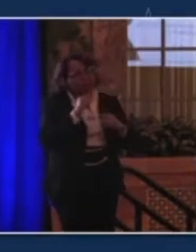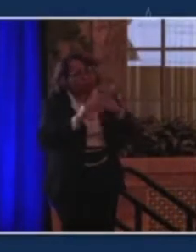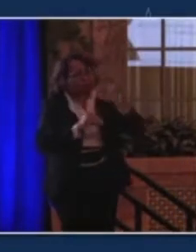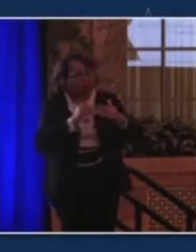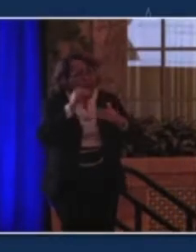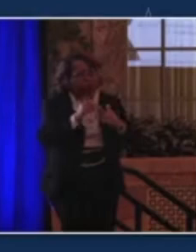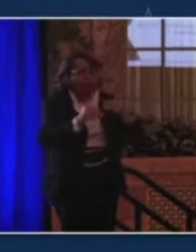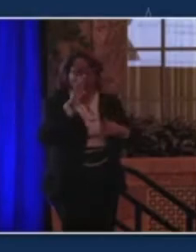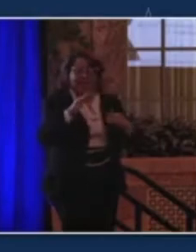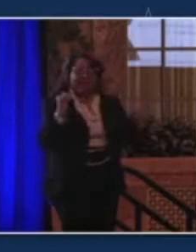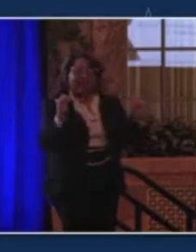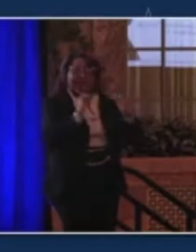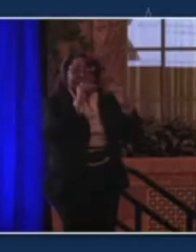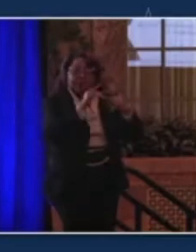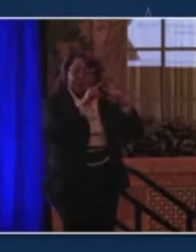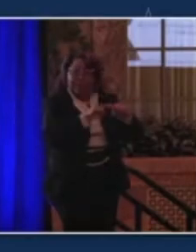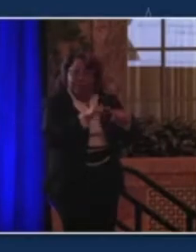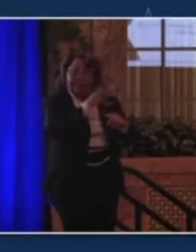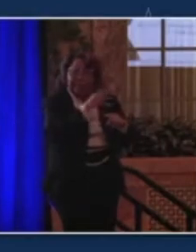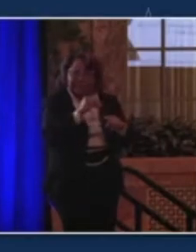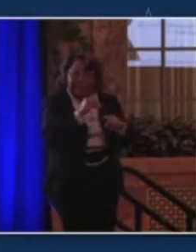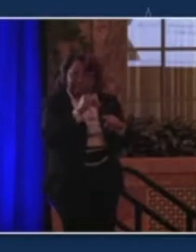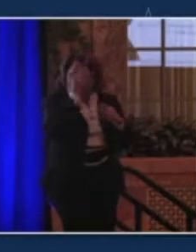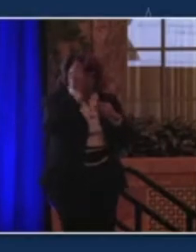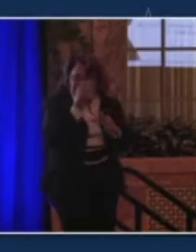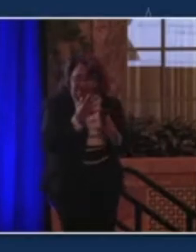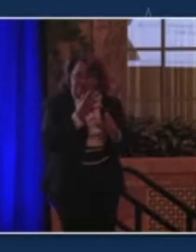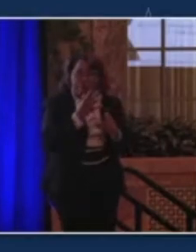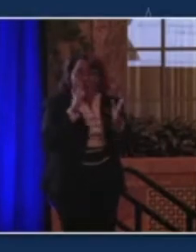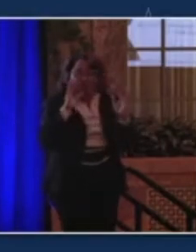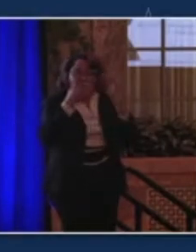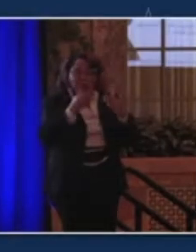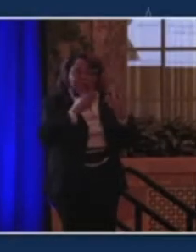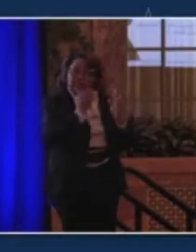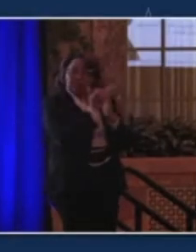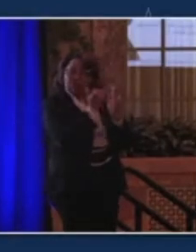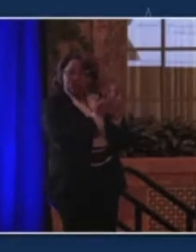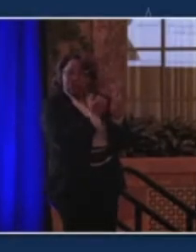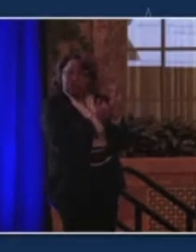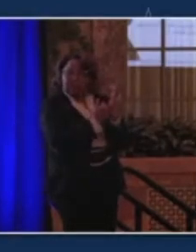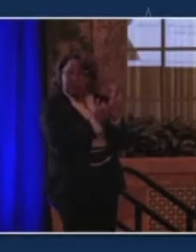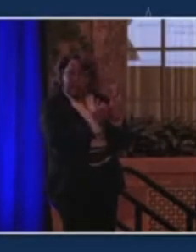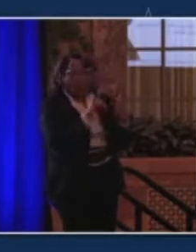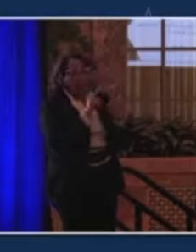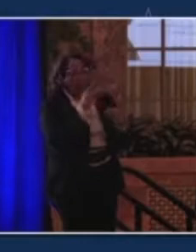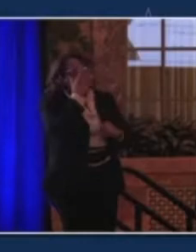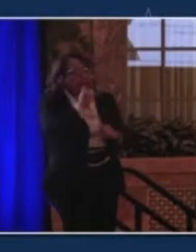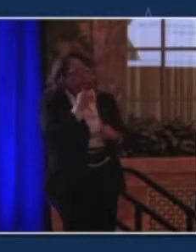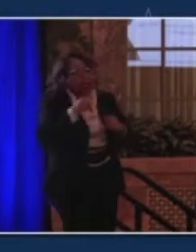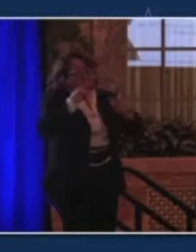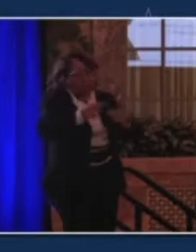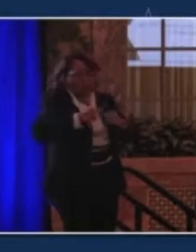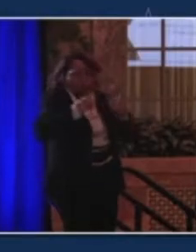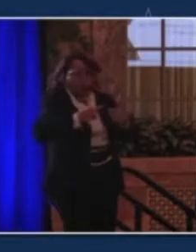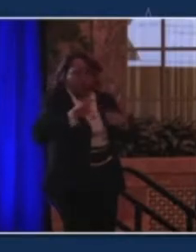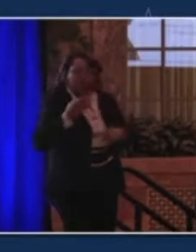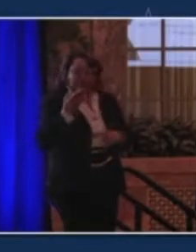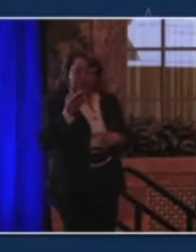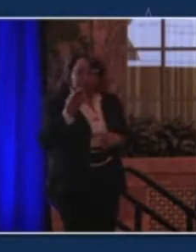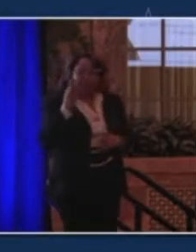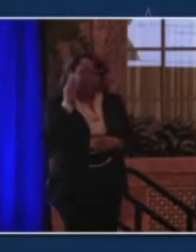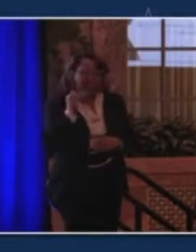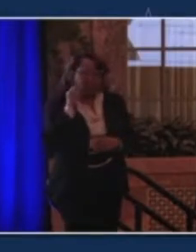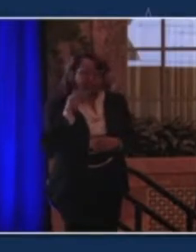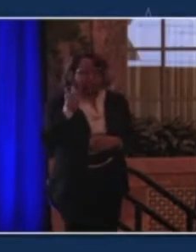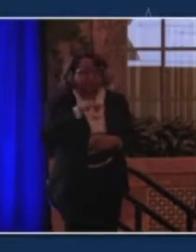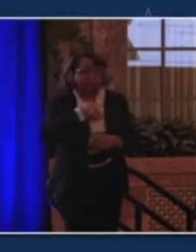his equity-based and reform-focused agenda. But because of the struggles that he went through then, we